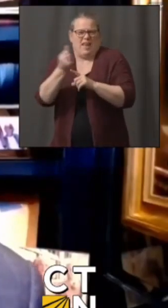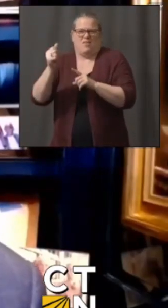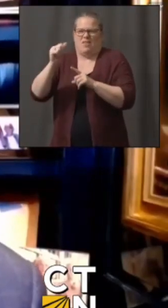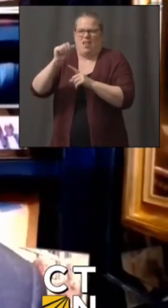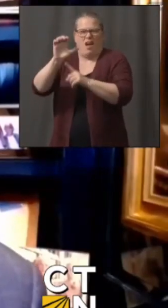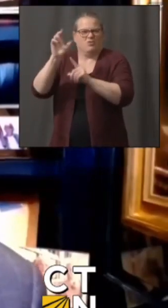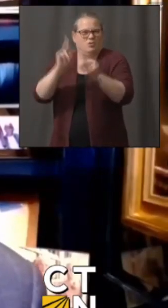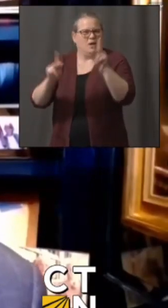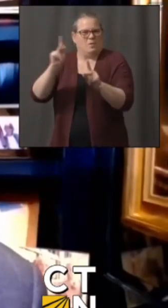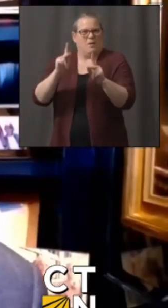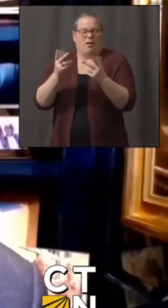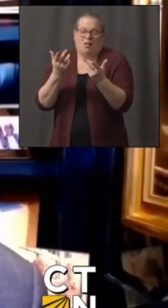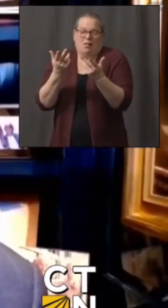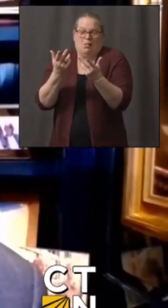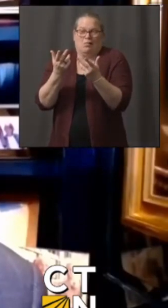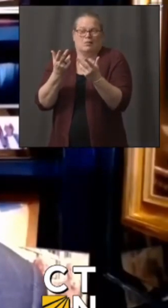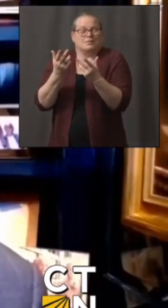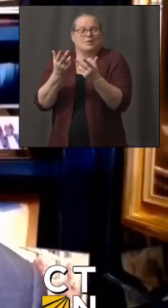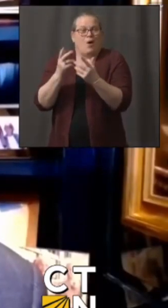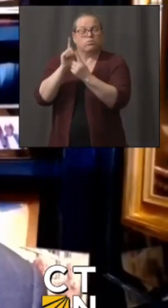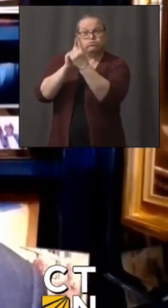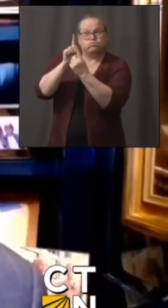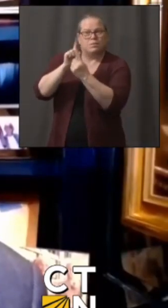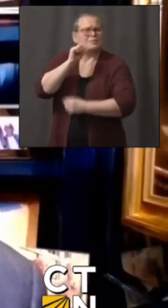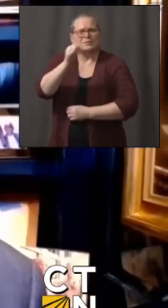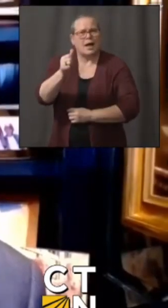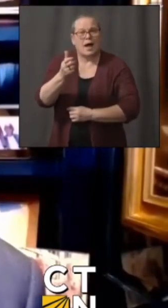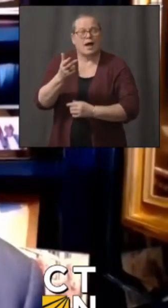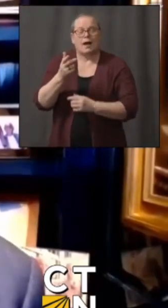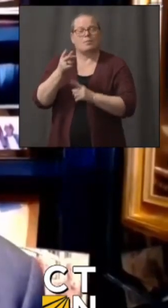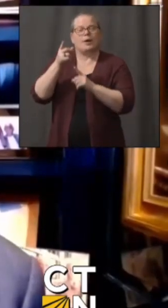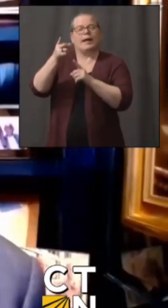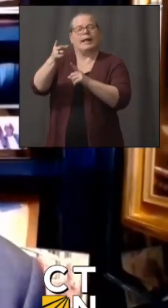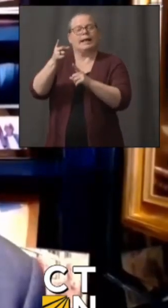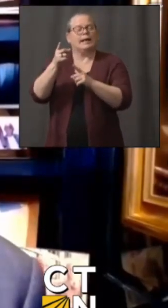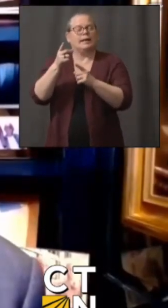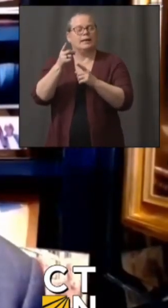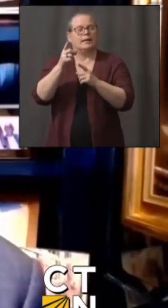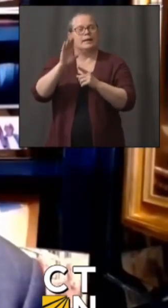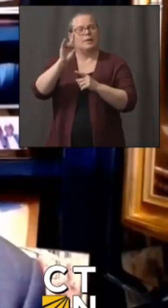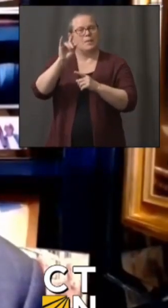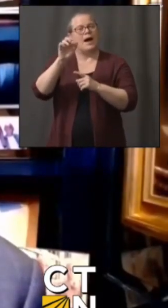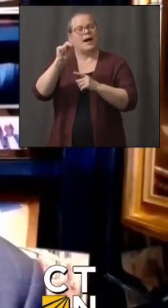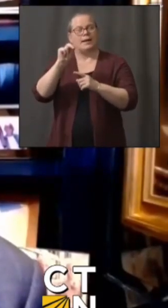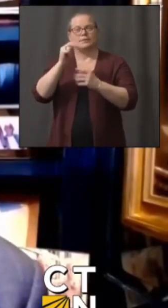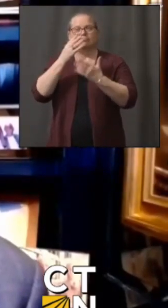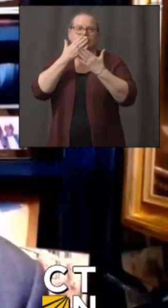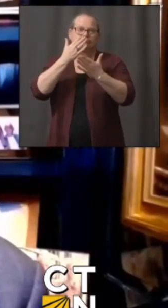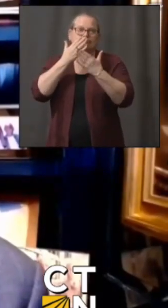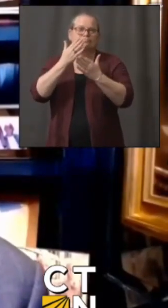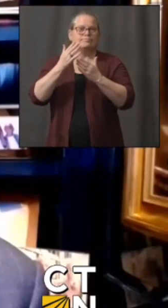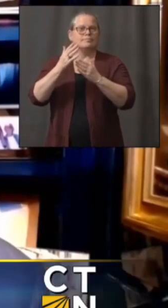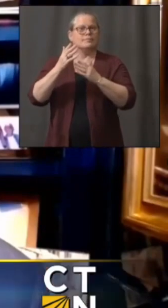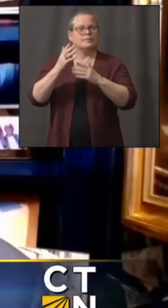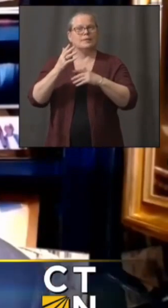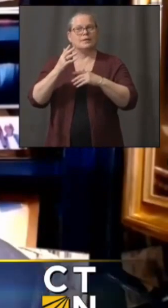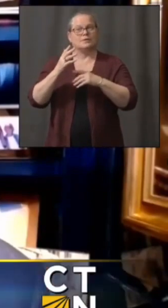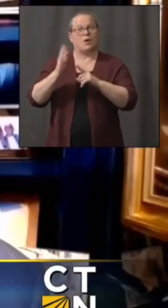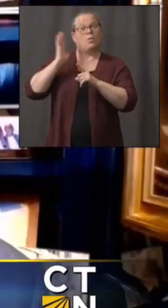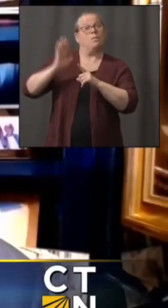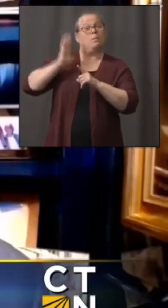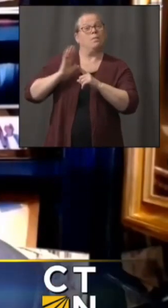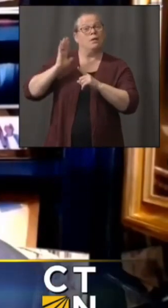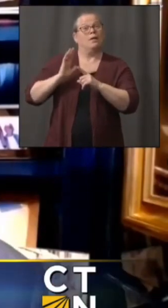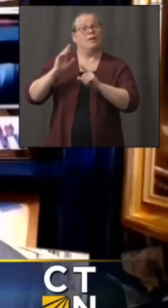just what it meant to him. Because when people came out early for him, there were a lot of tough times ahead.